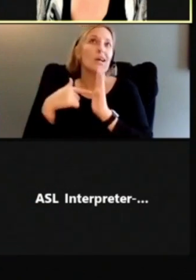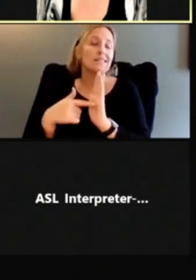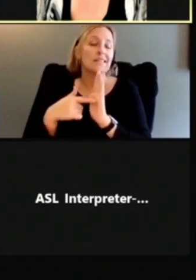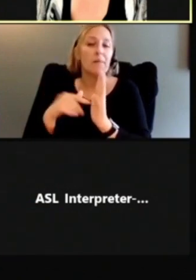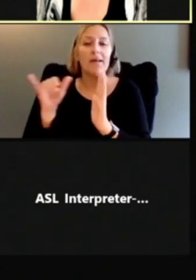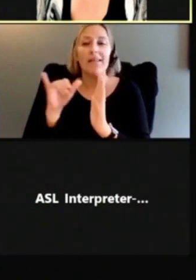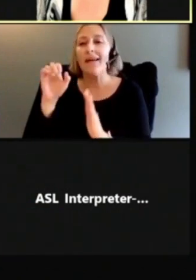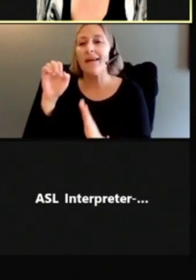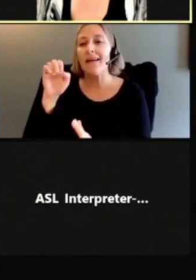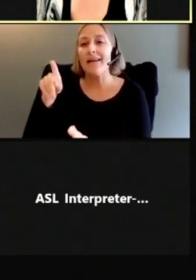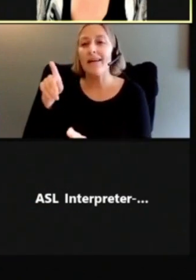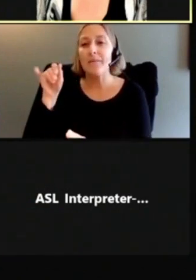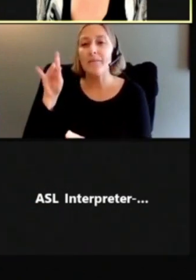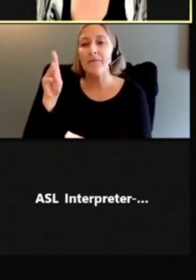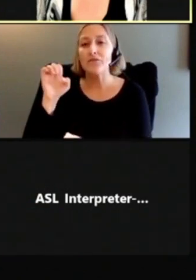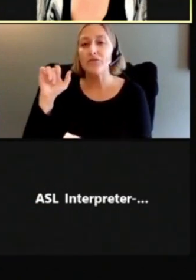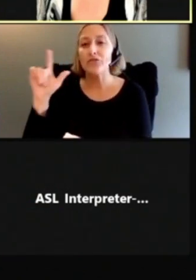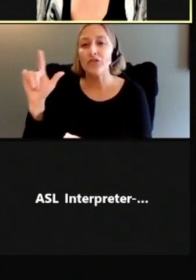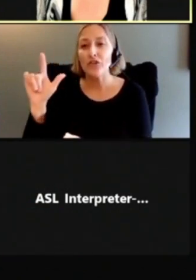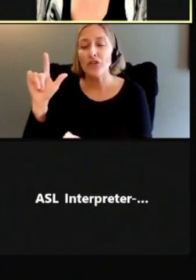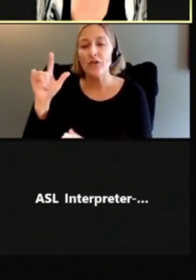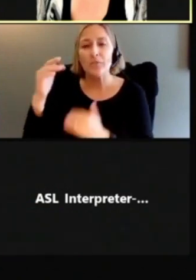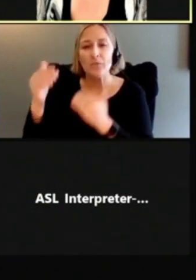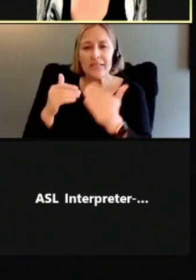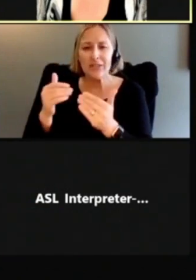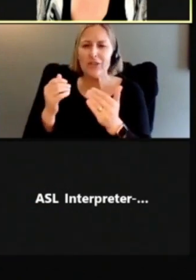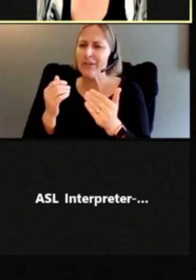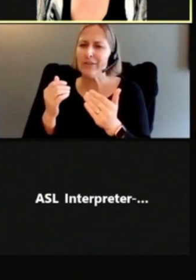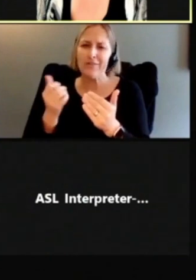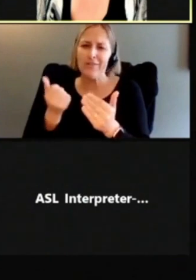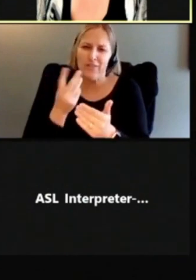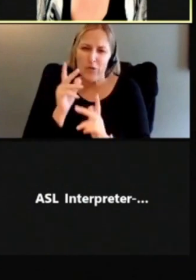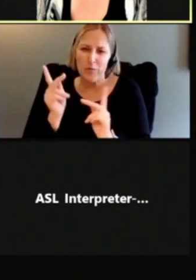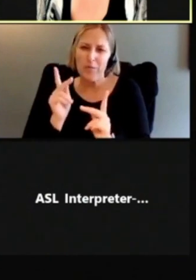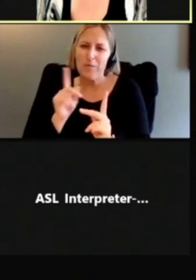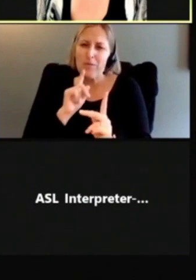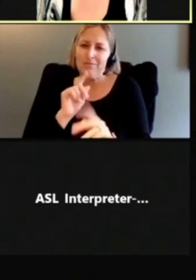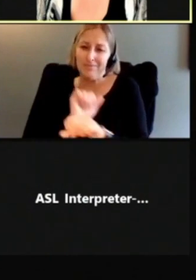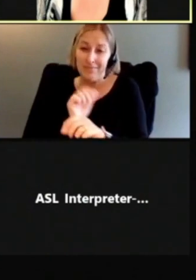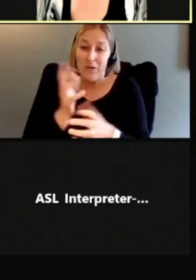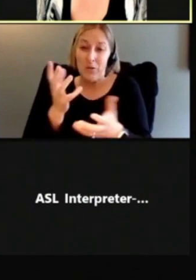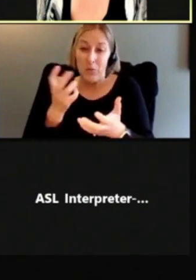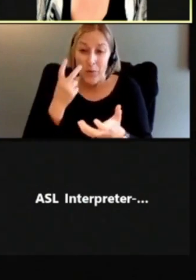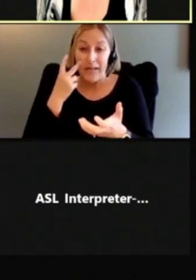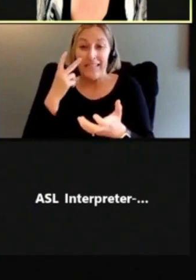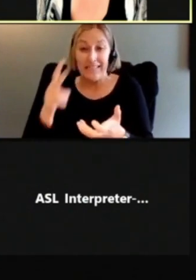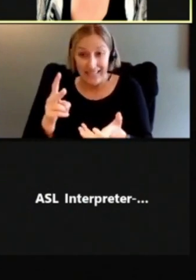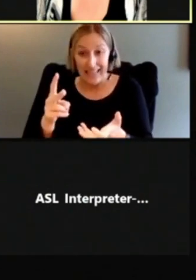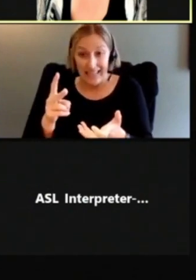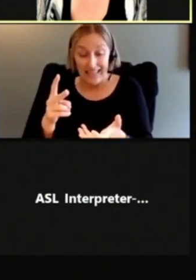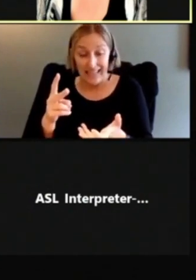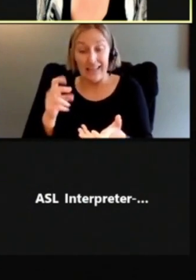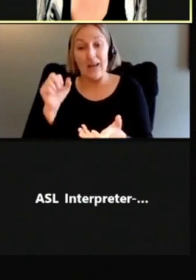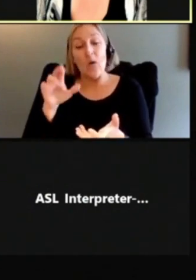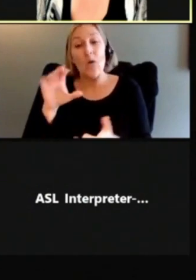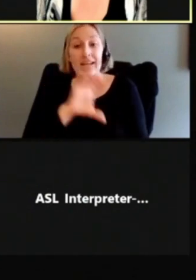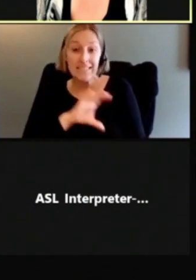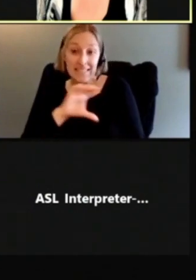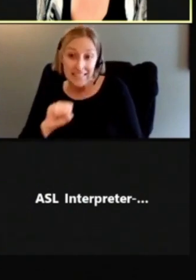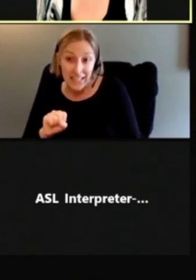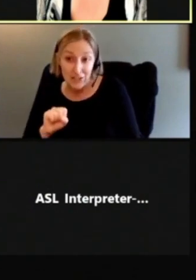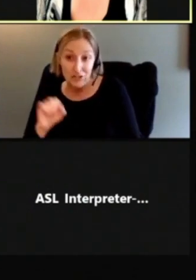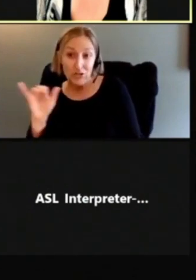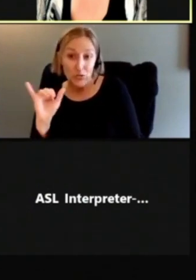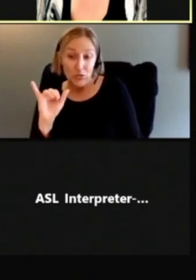procedure. Not many people really want to see that live and in person, or even a cesarean is another great